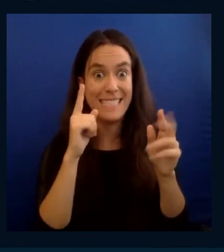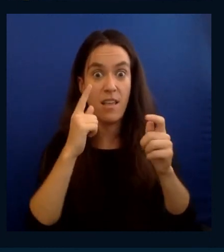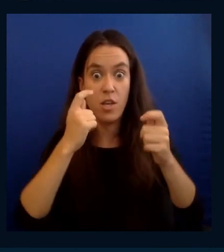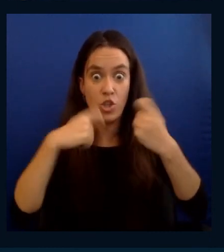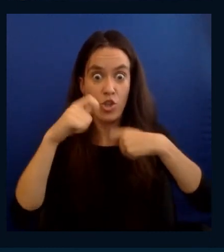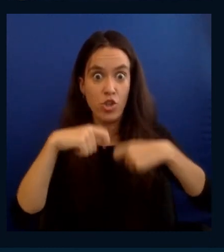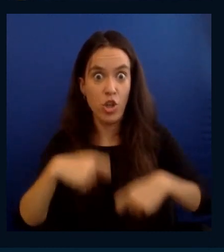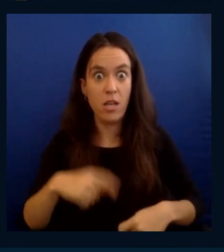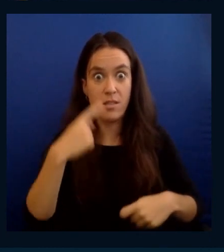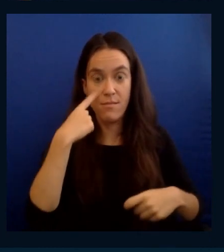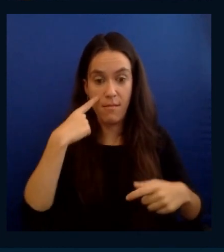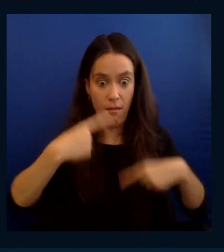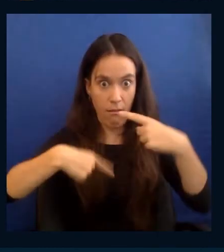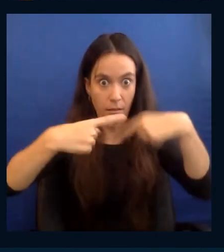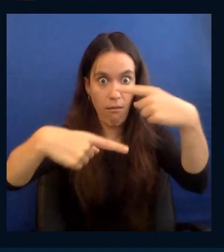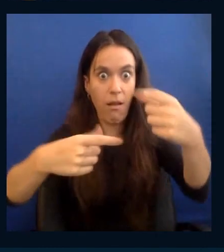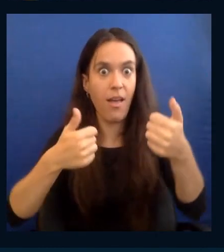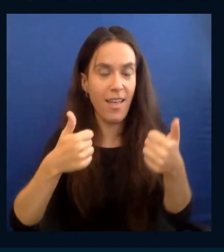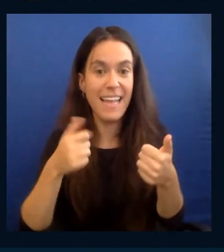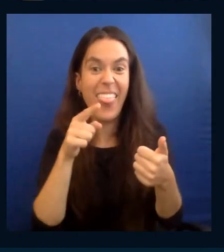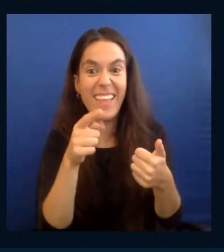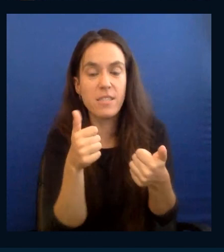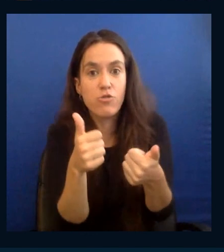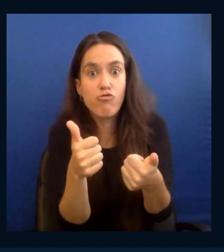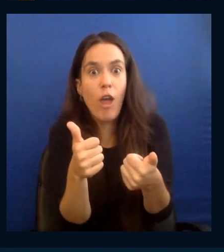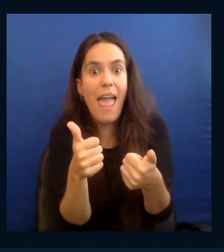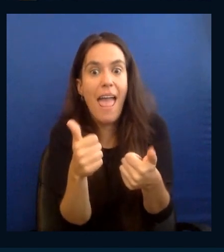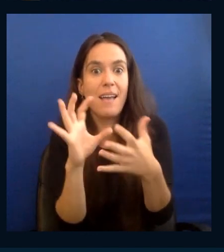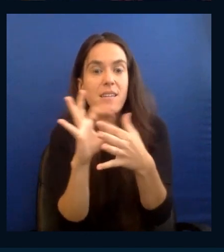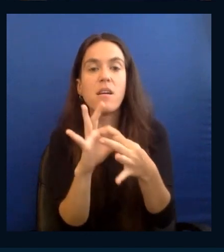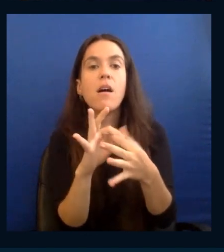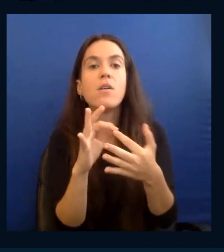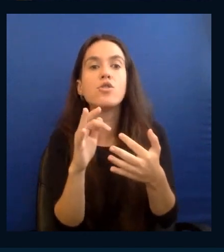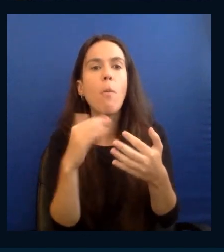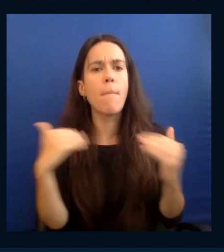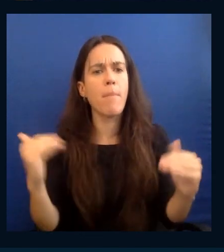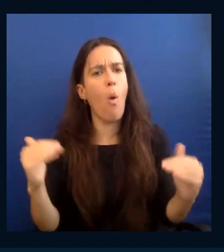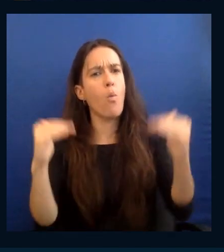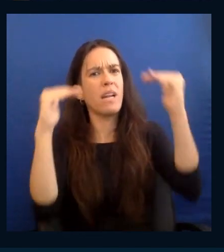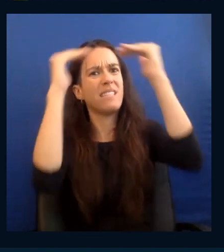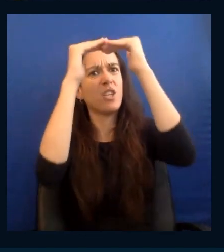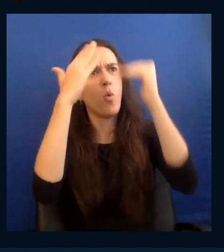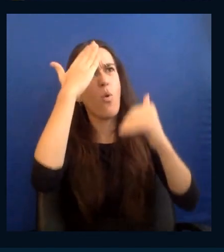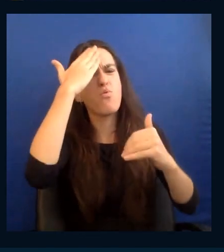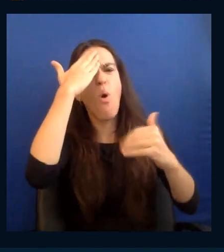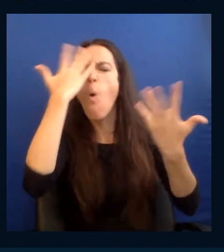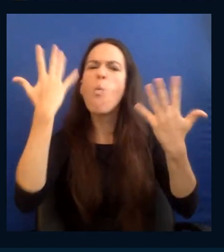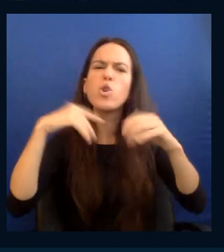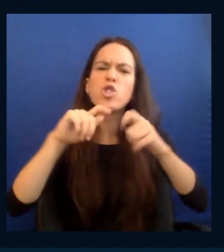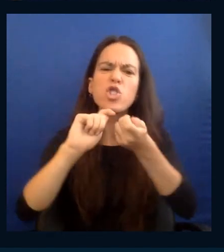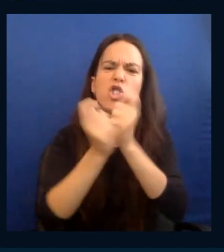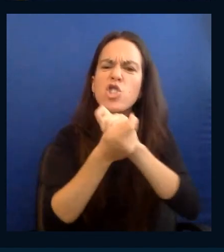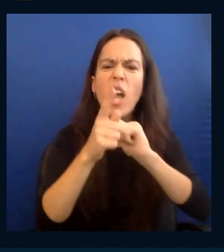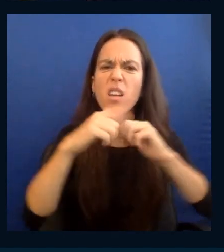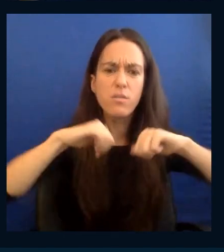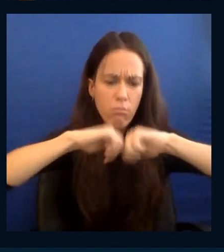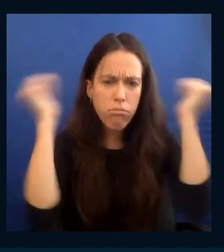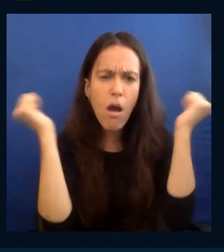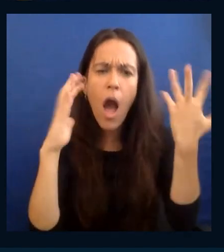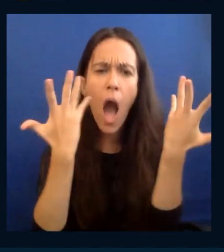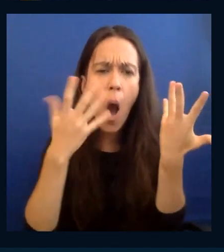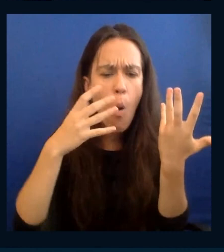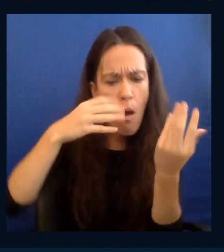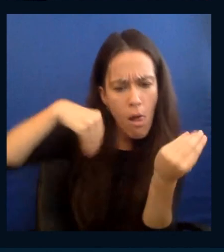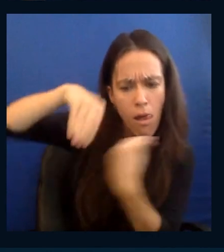as it's progressing. And these are great logs. So when your organization wants to know what changes you're making and when they were made, how they were made, we have